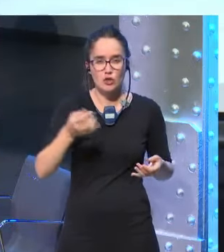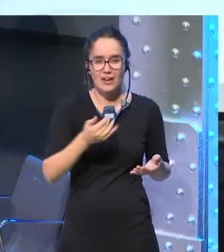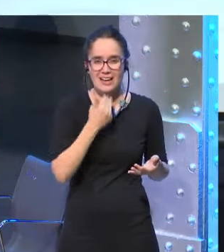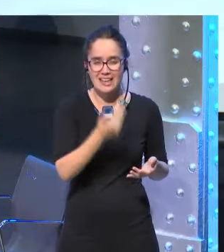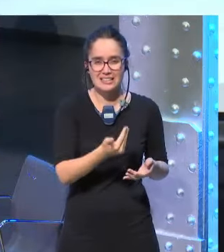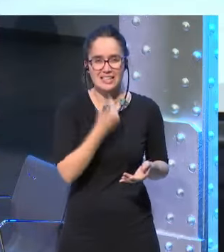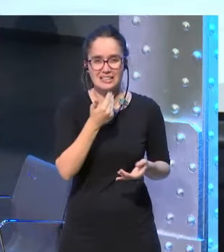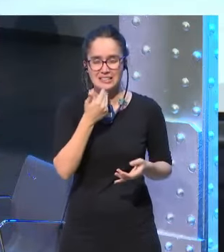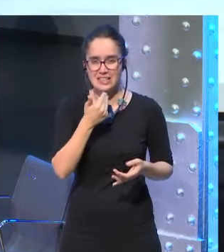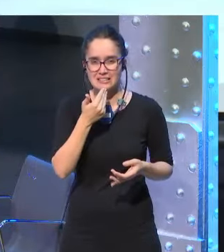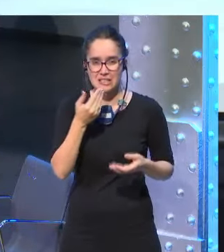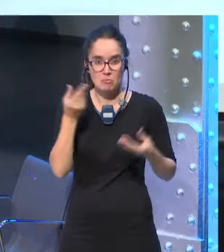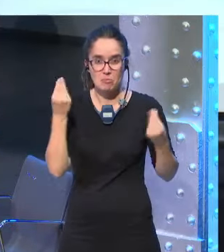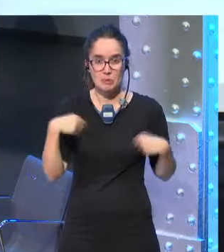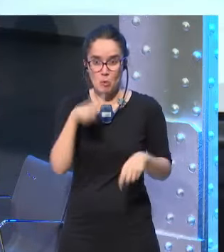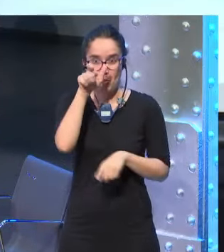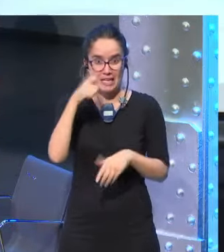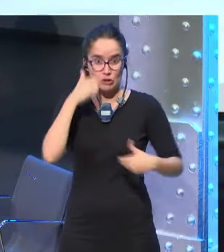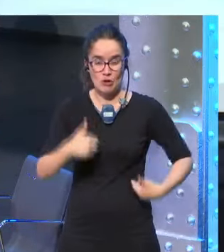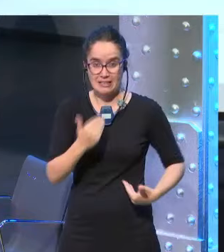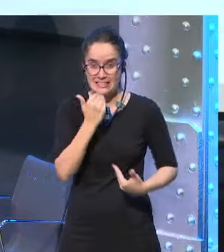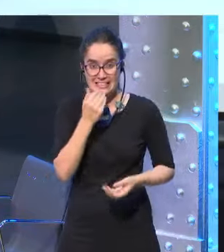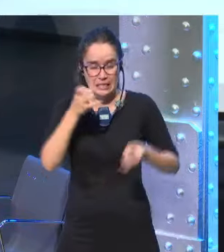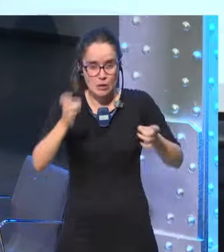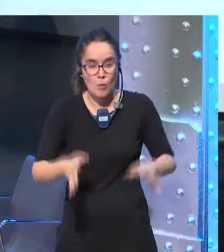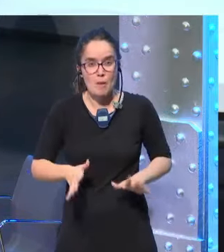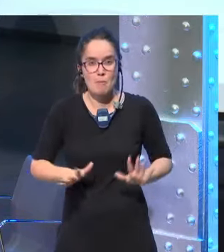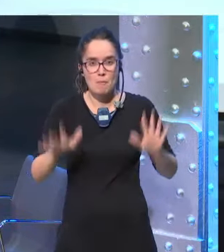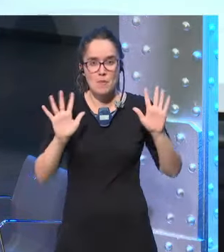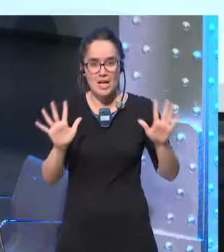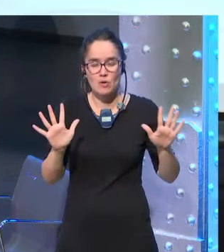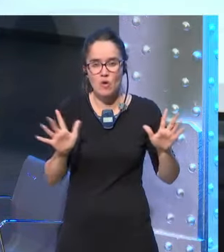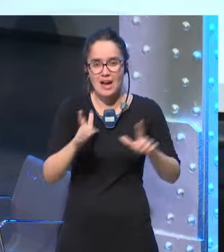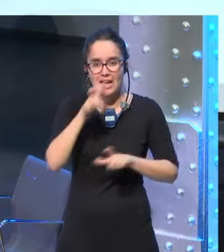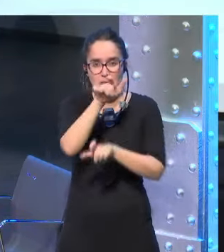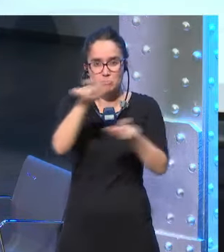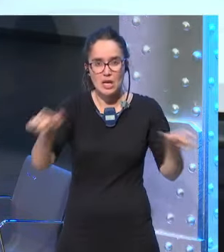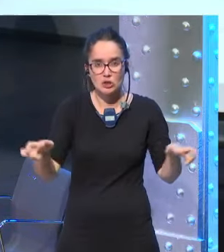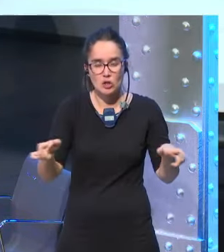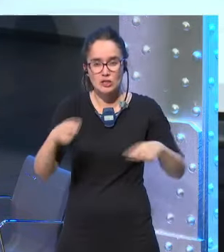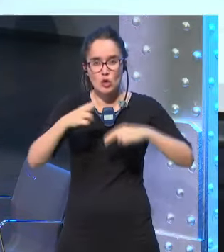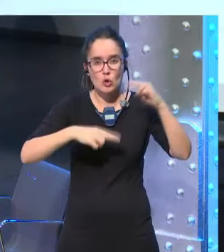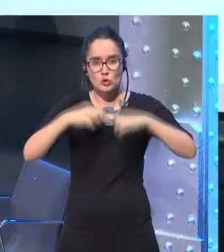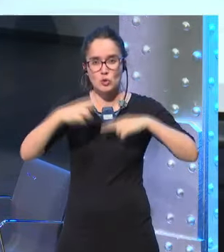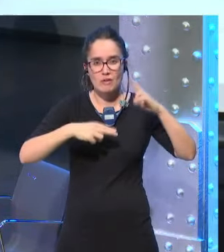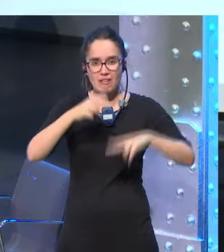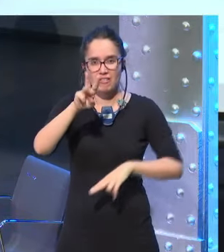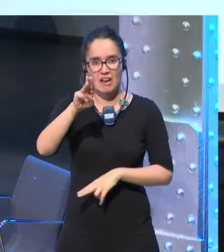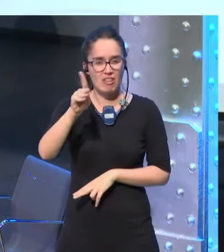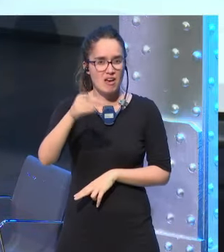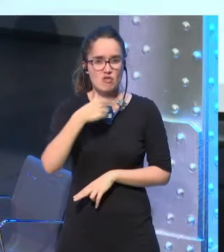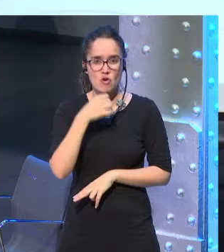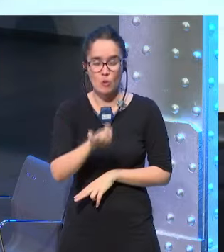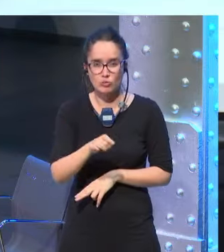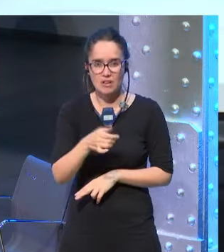to measure, etc. So that's why they like to build on a plane. They don't like to build in space. But the robots really have the accuracy to just